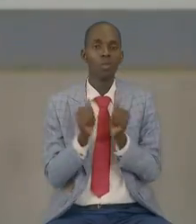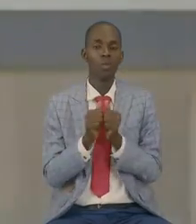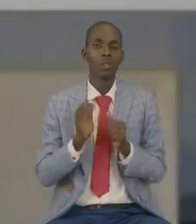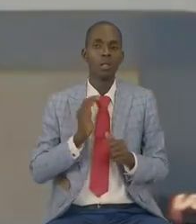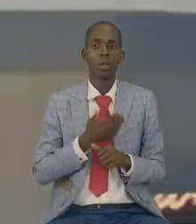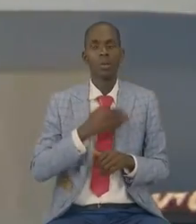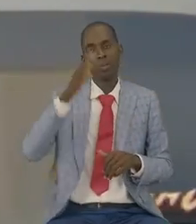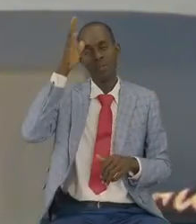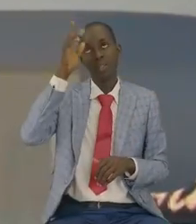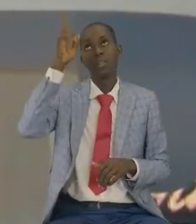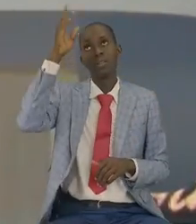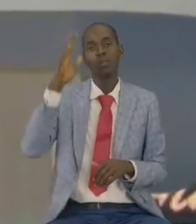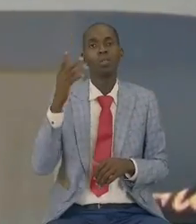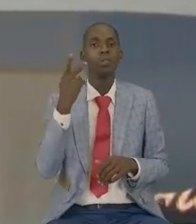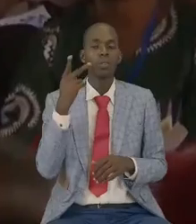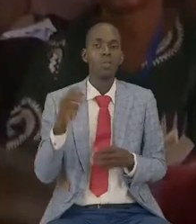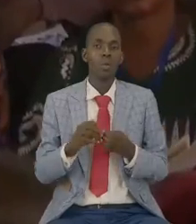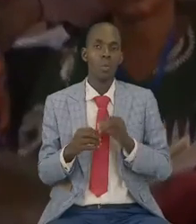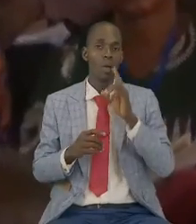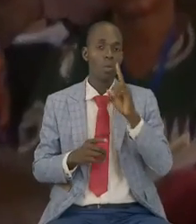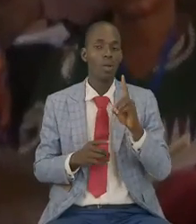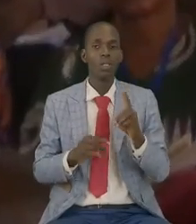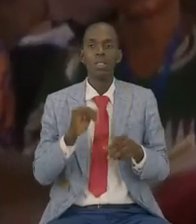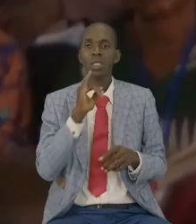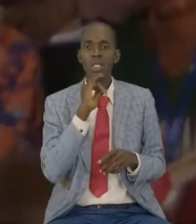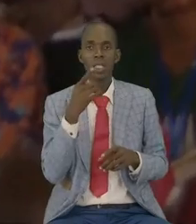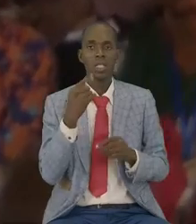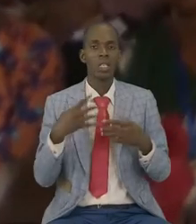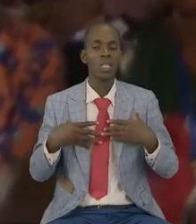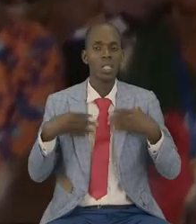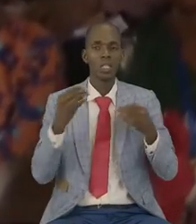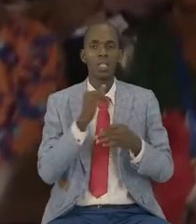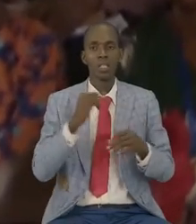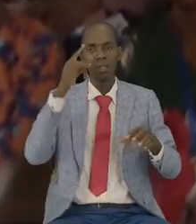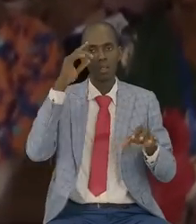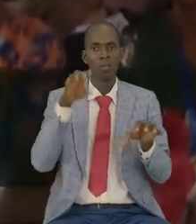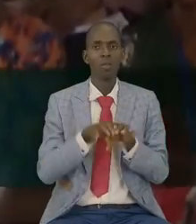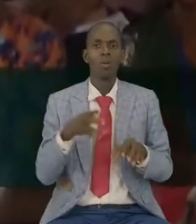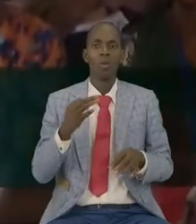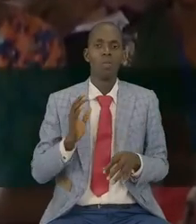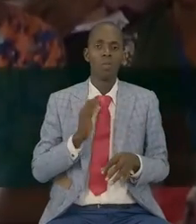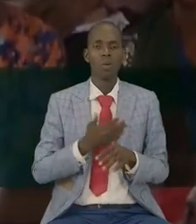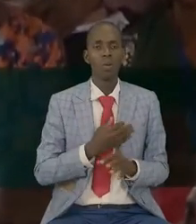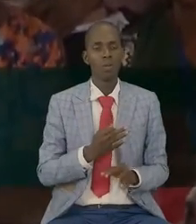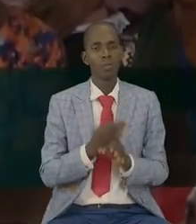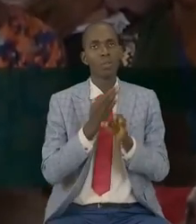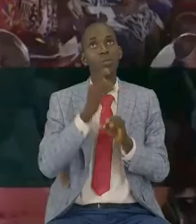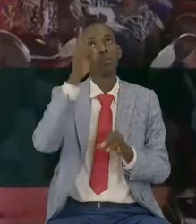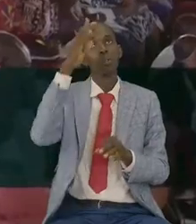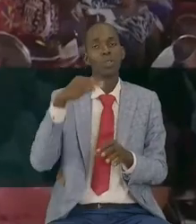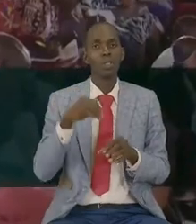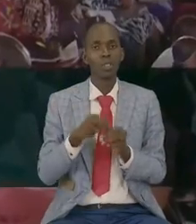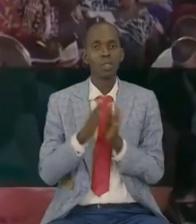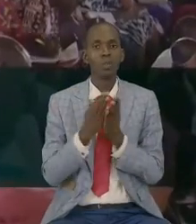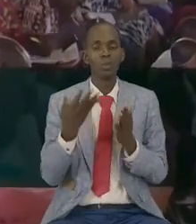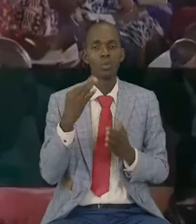One, number one now. Number one is the healing covenant of our faithful God. In Exodus chapter